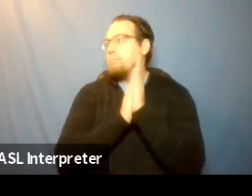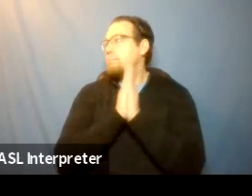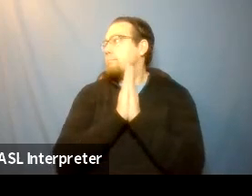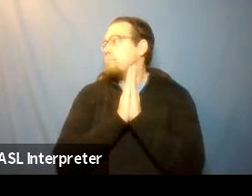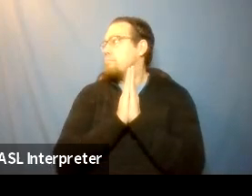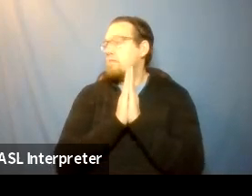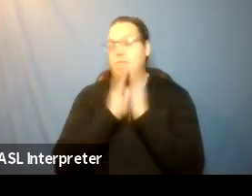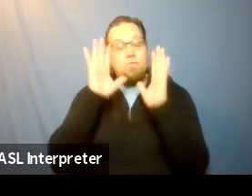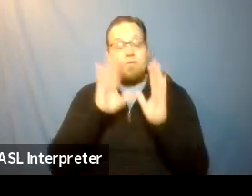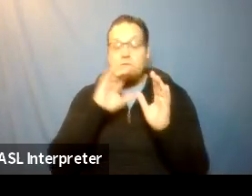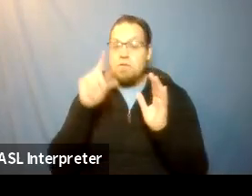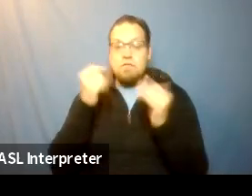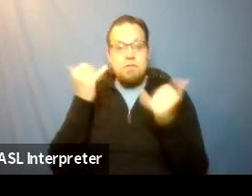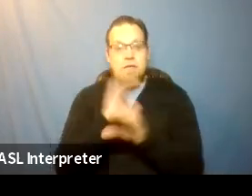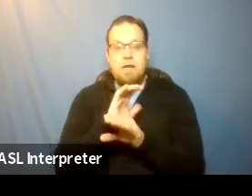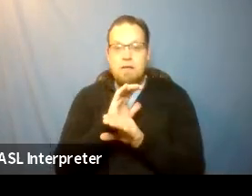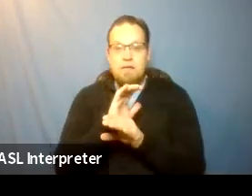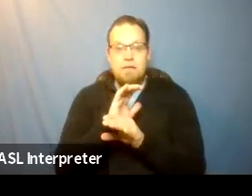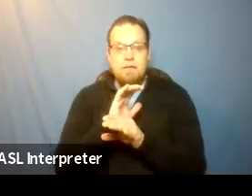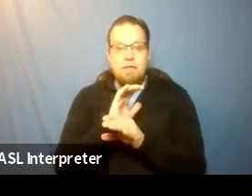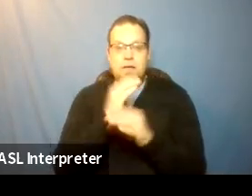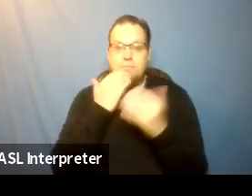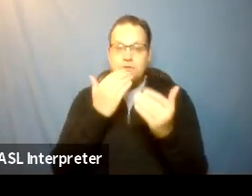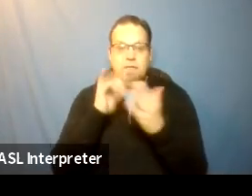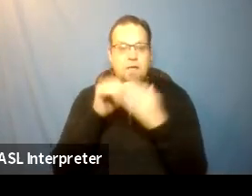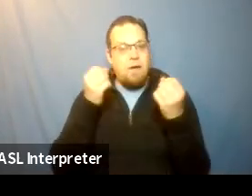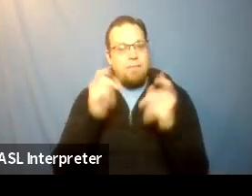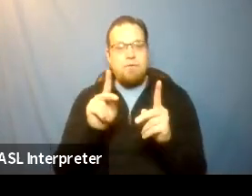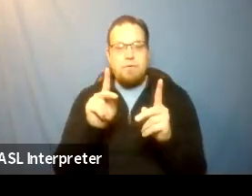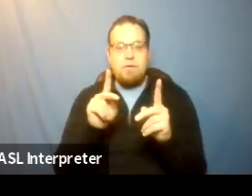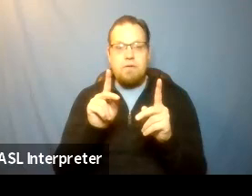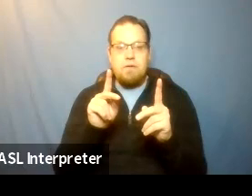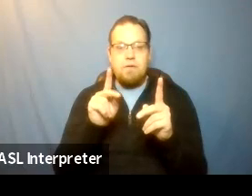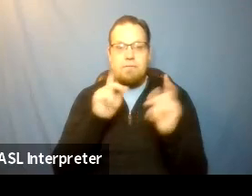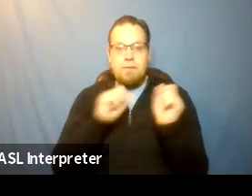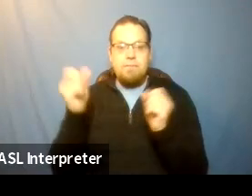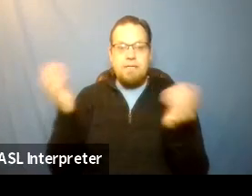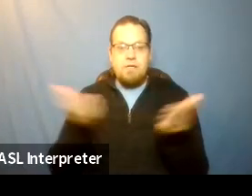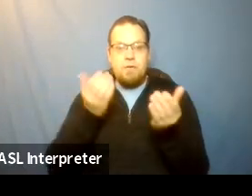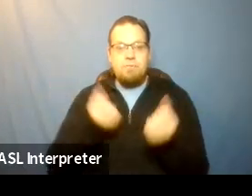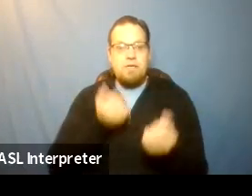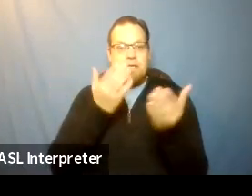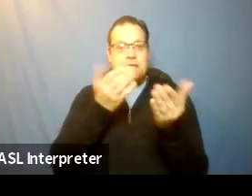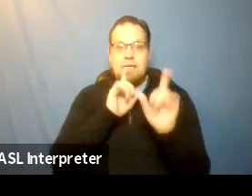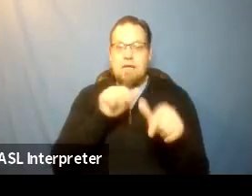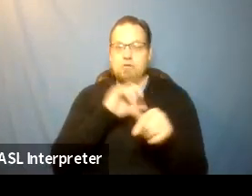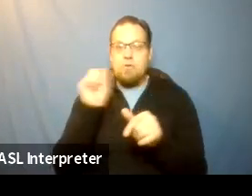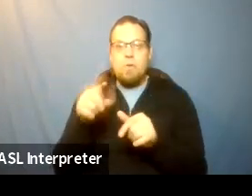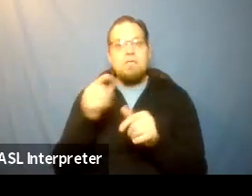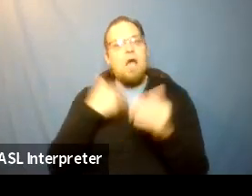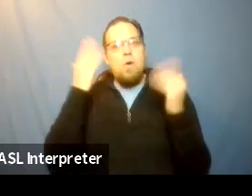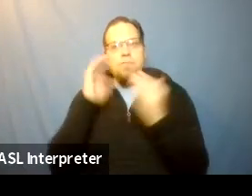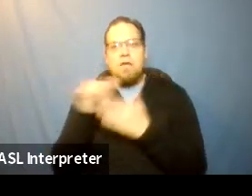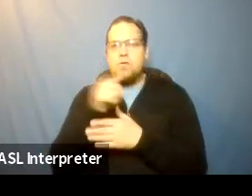Great questions tonight, folks. Yes. I appreciate the opportunity to be able to be here and present and answer questions. I hope you